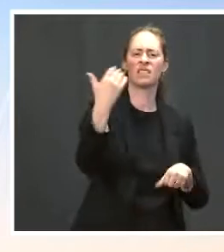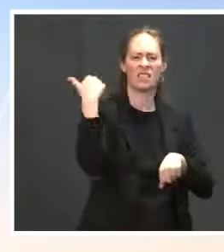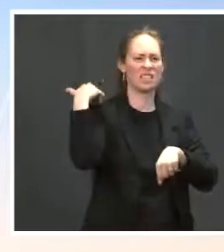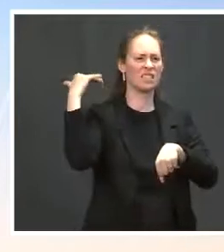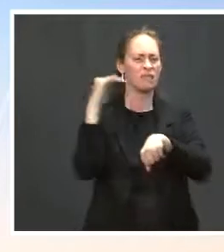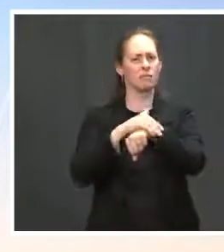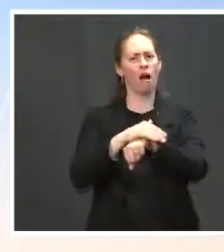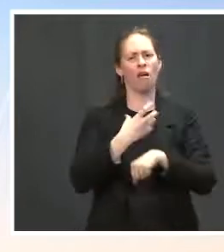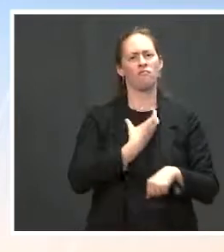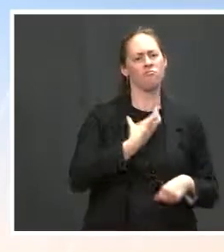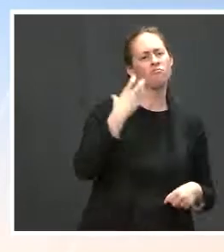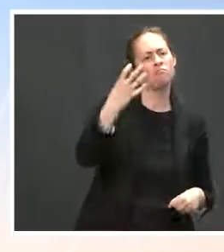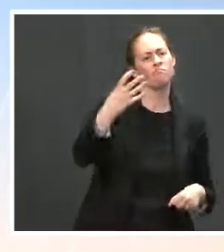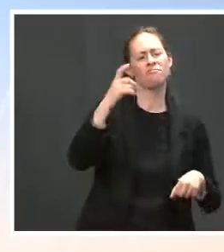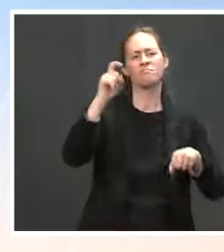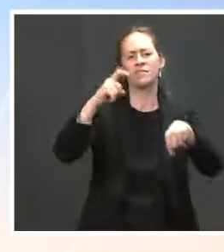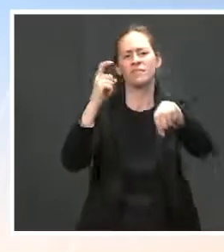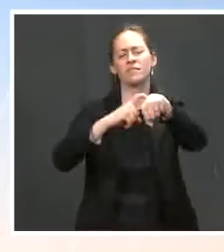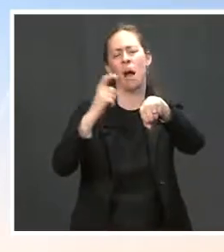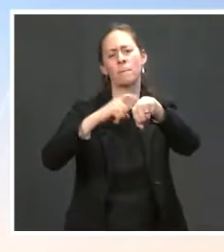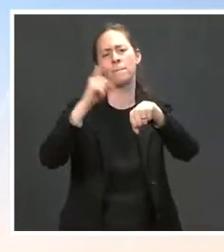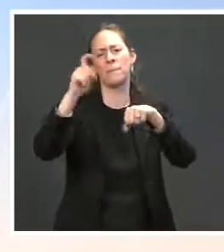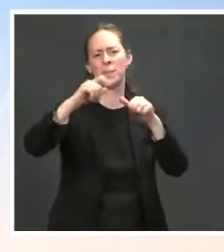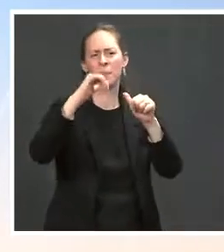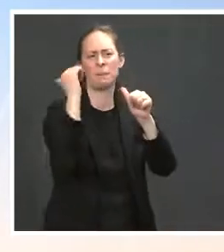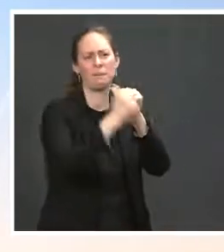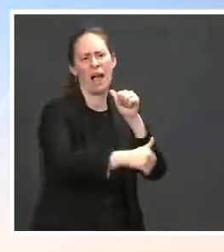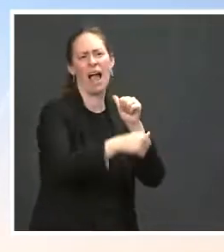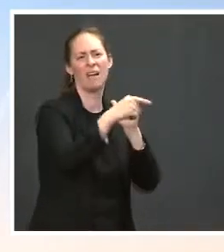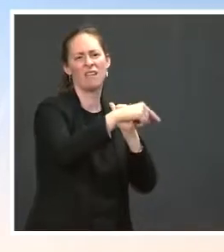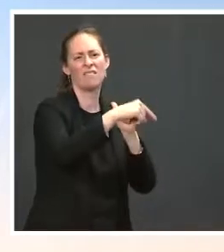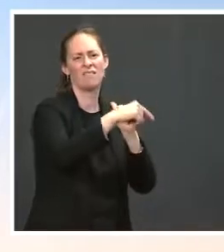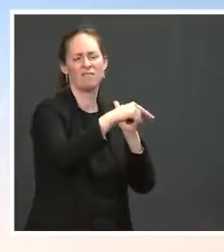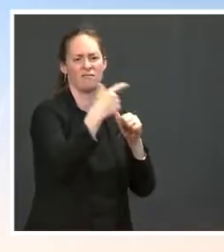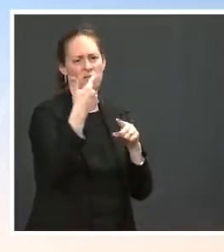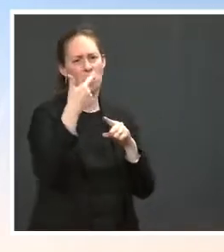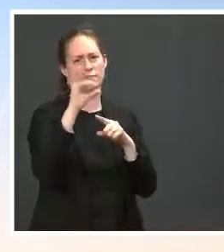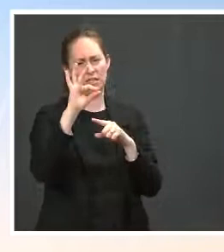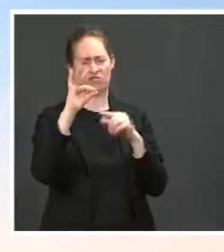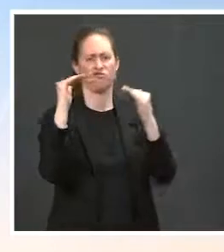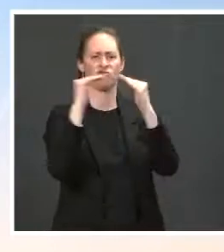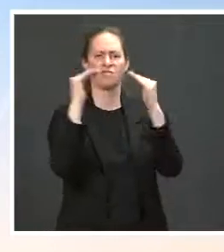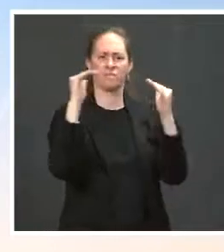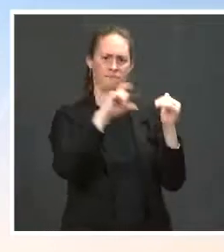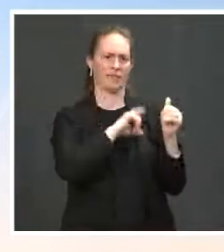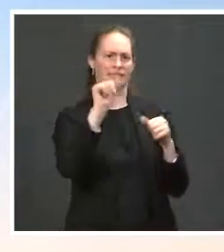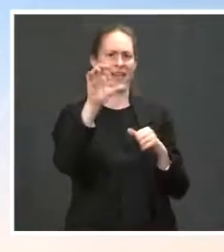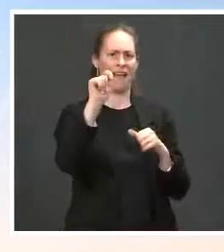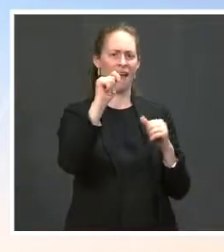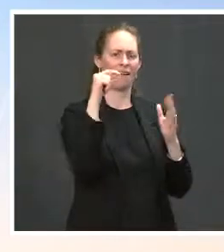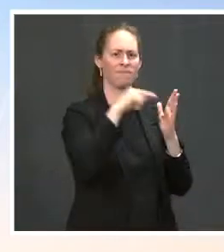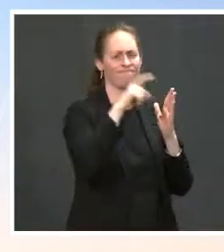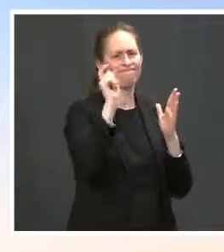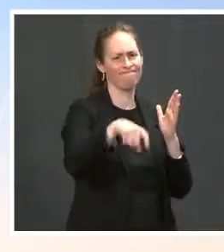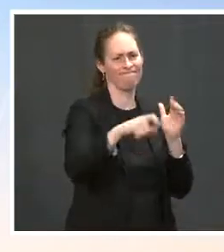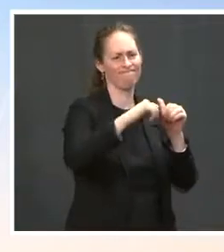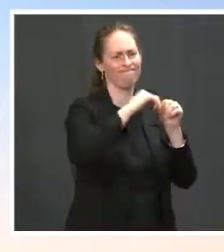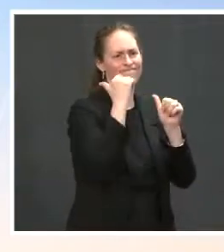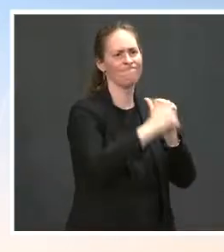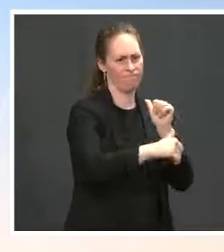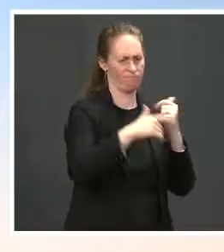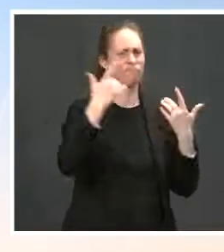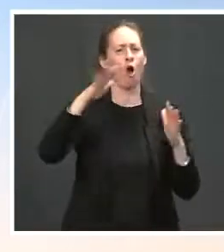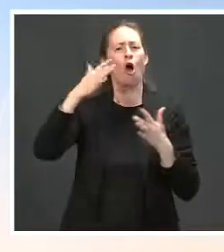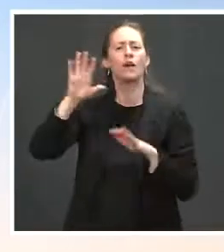moving forward in this moment with the George Floyd Justice in Policing Act. It is on his mind as he is working with